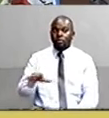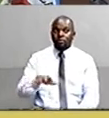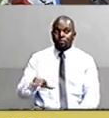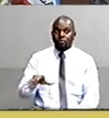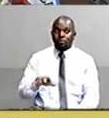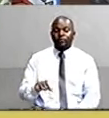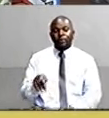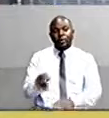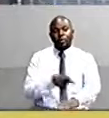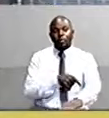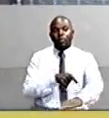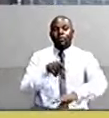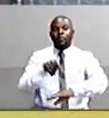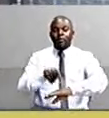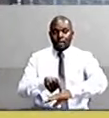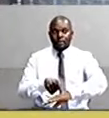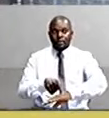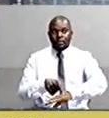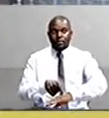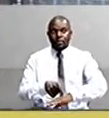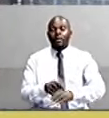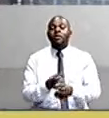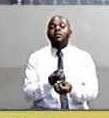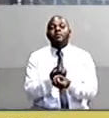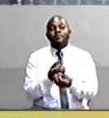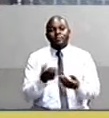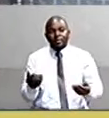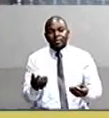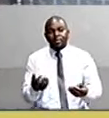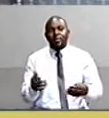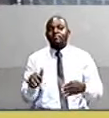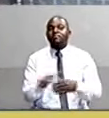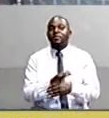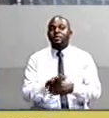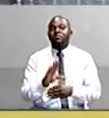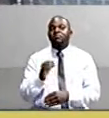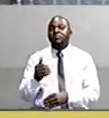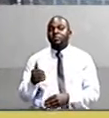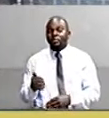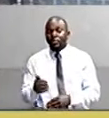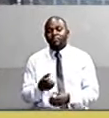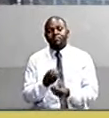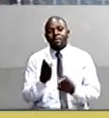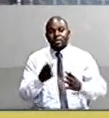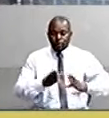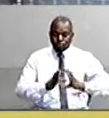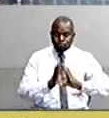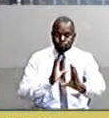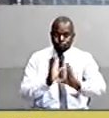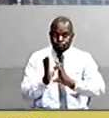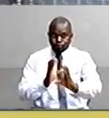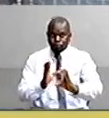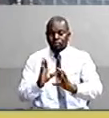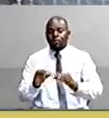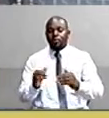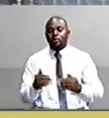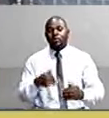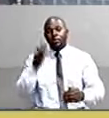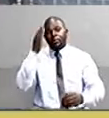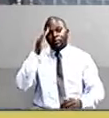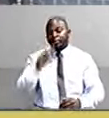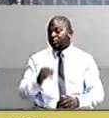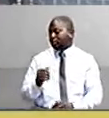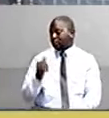very long time. There are very many unfinished businesses, like drainage channels. You came to know about